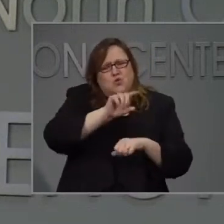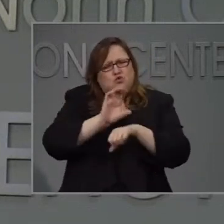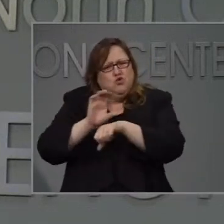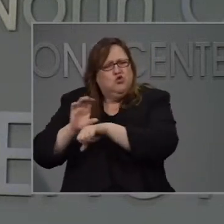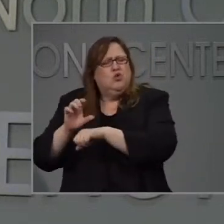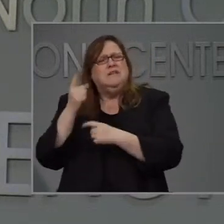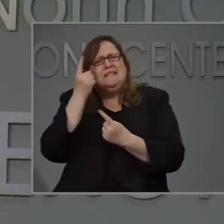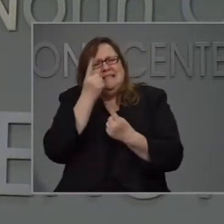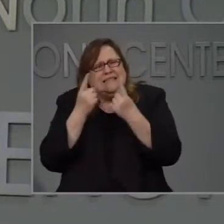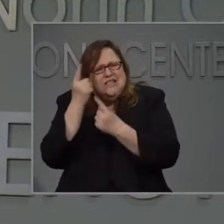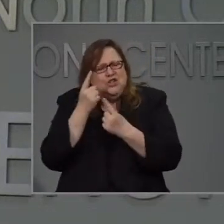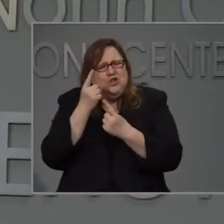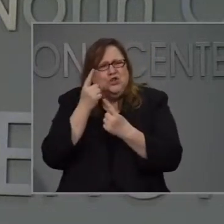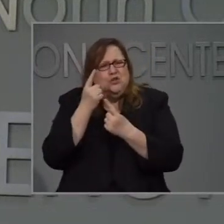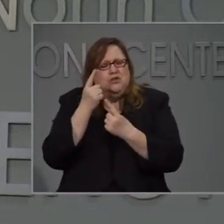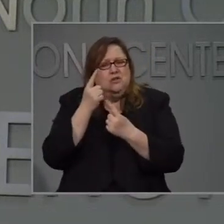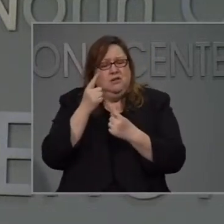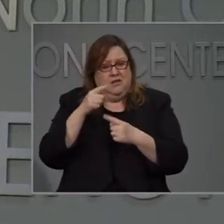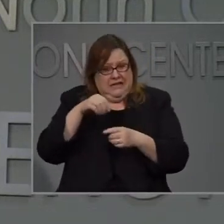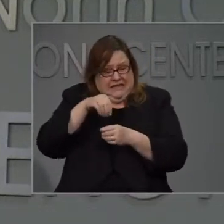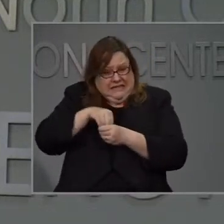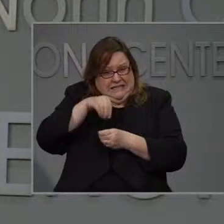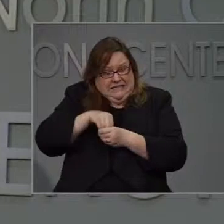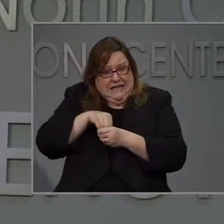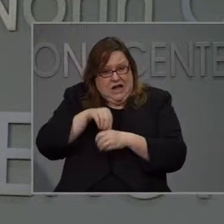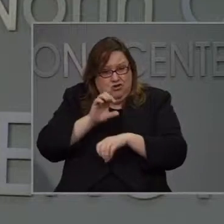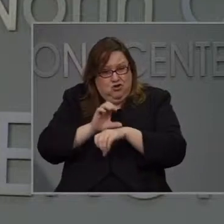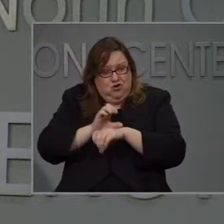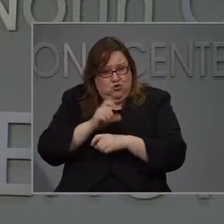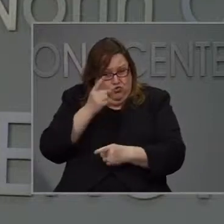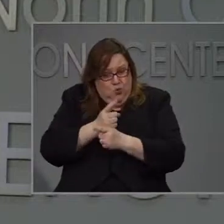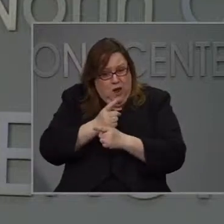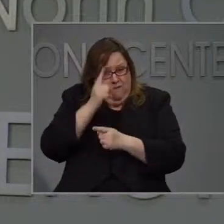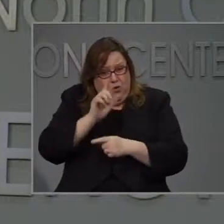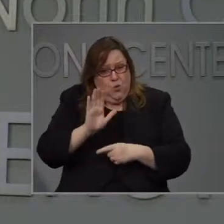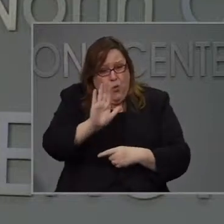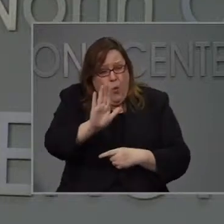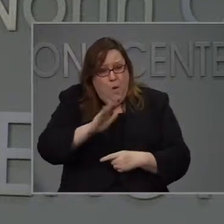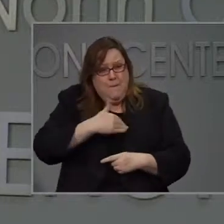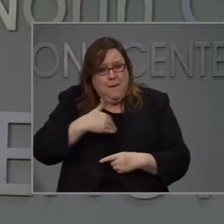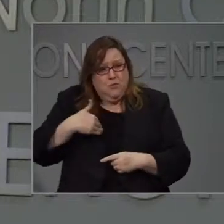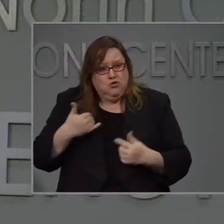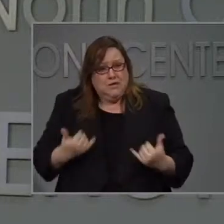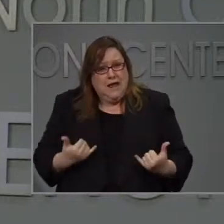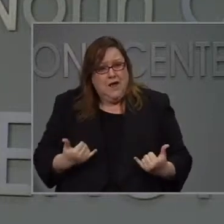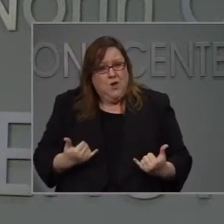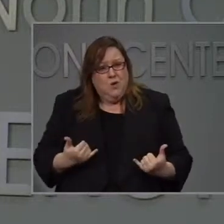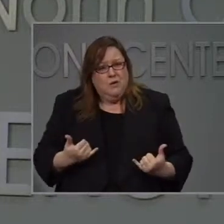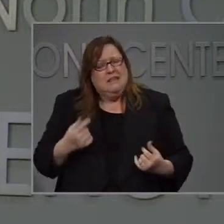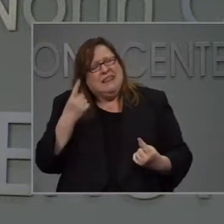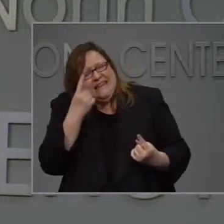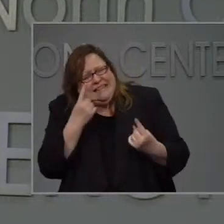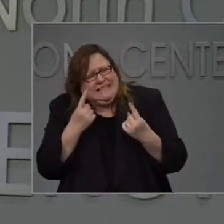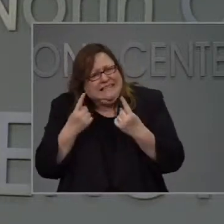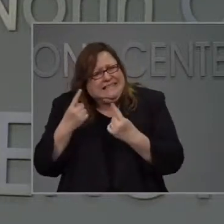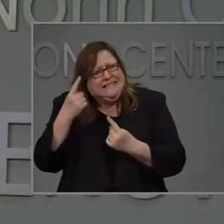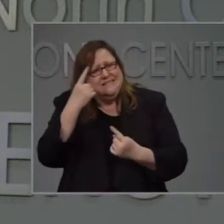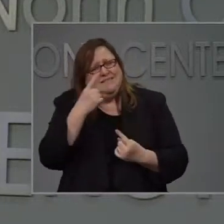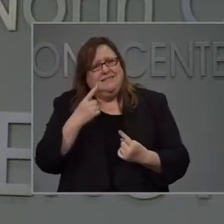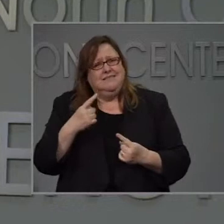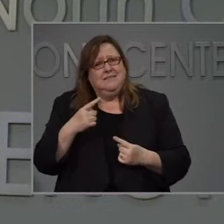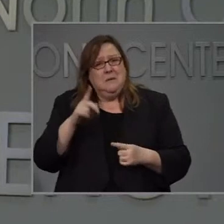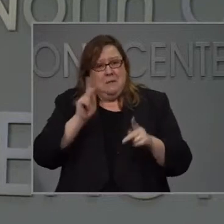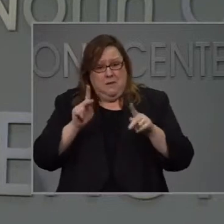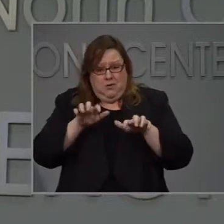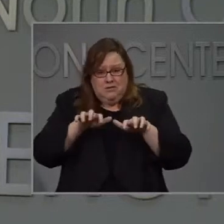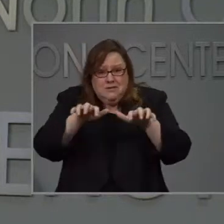indoor services are the right thing to do right now for their members. We must care for